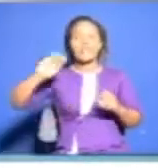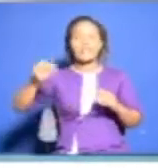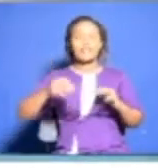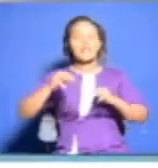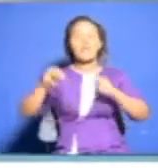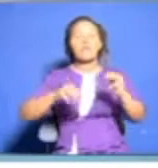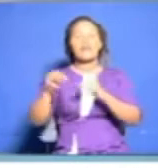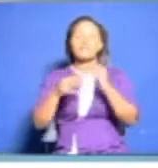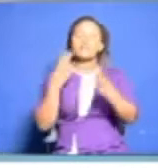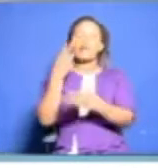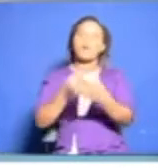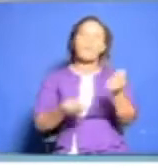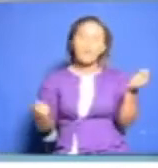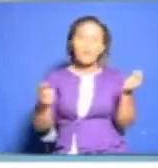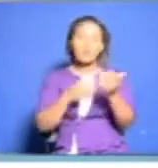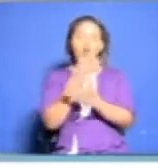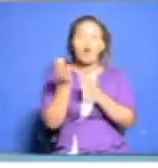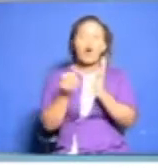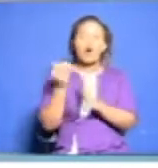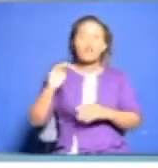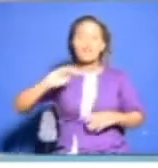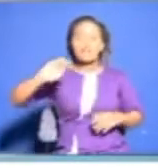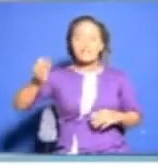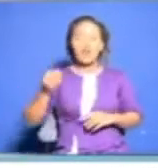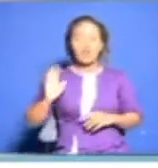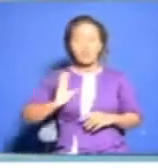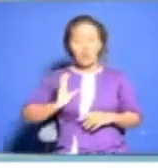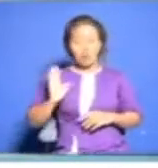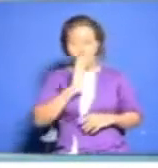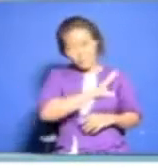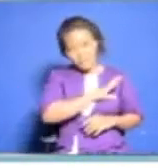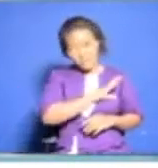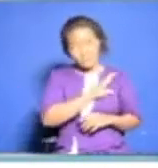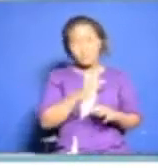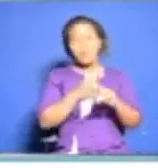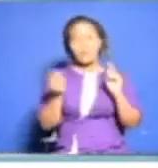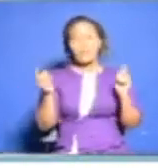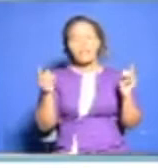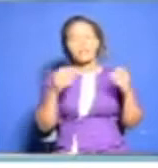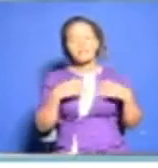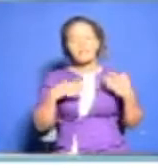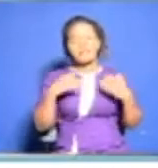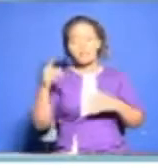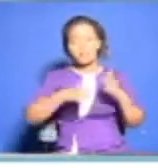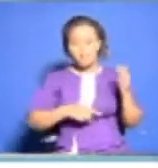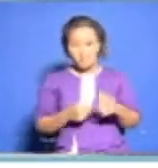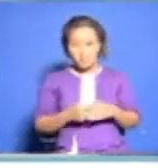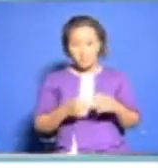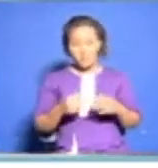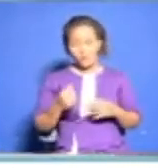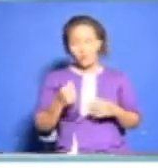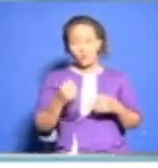boards or town committee. Municipality and the city are managed by boards for and on